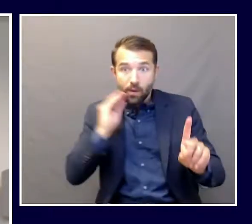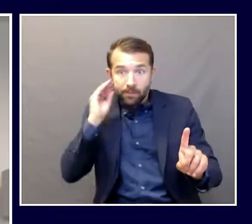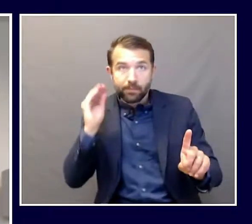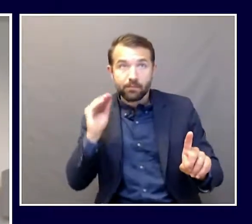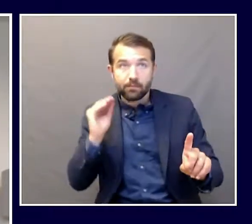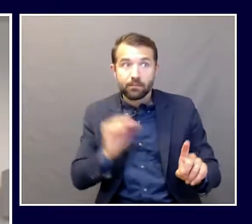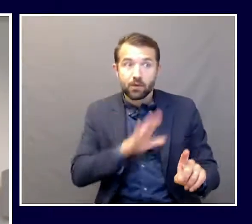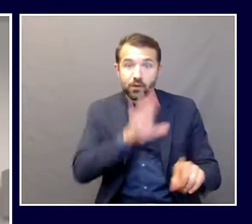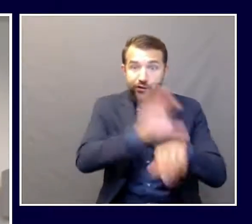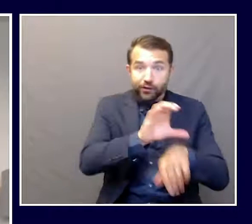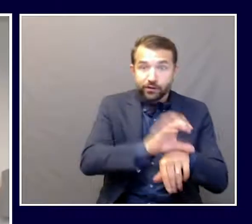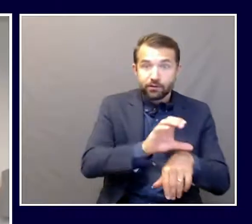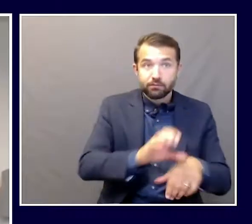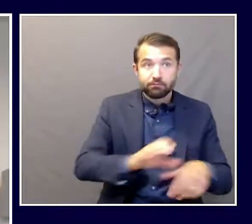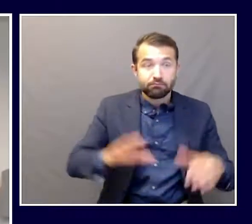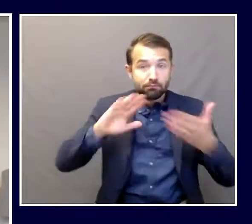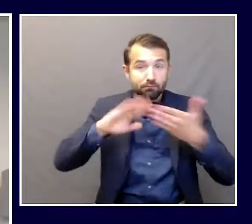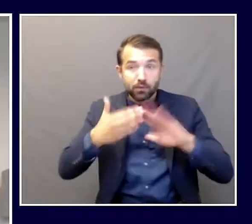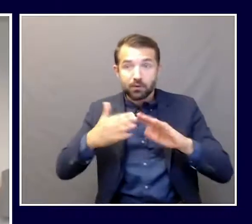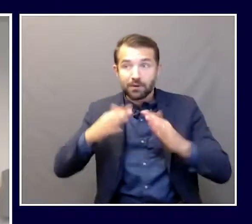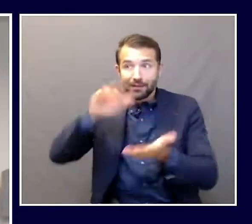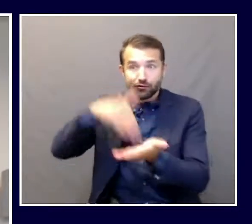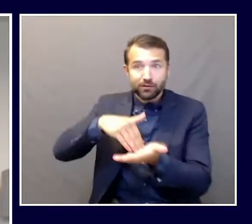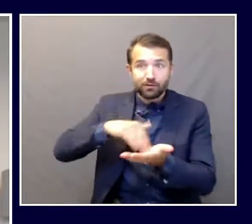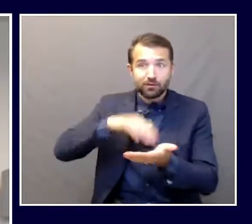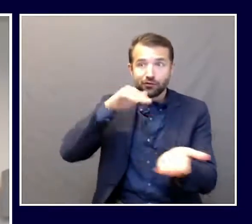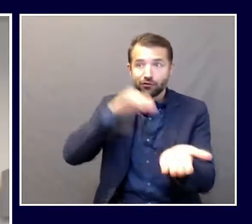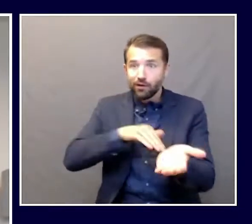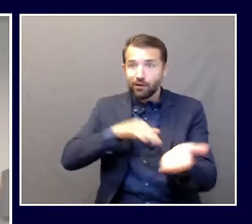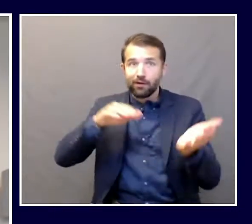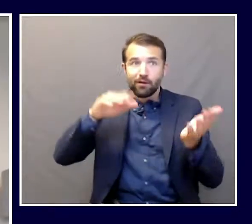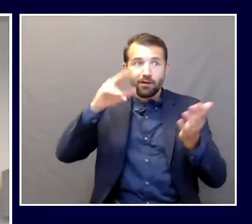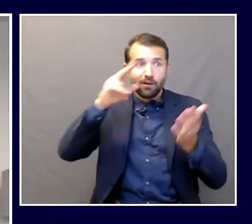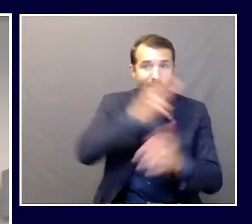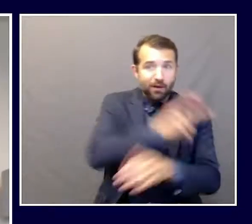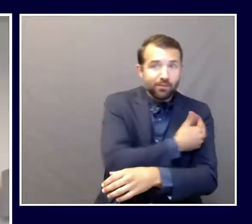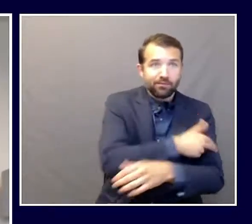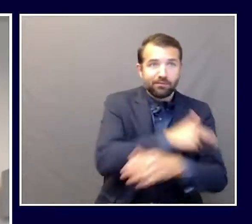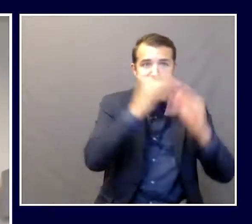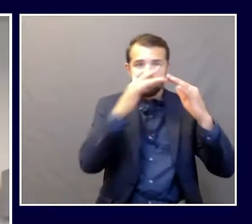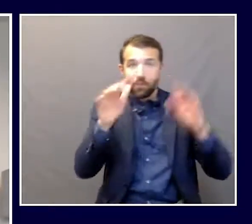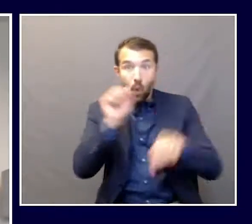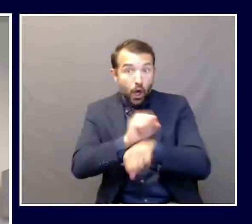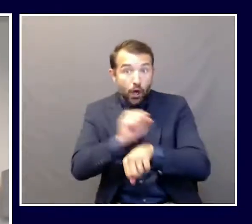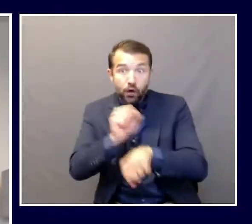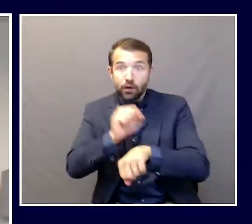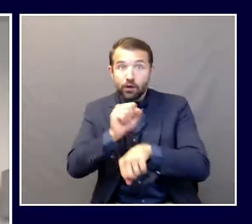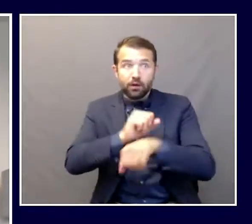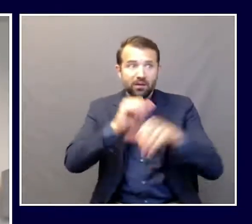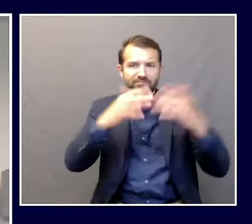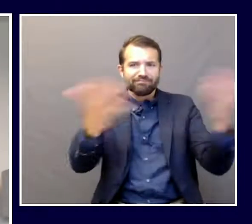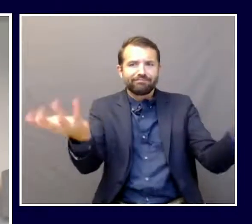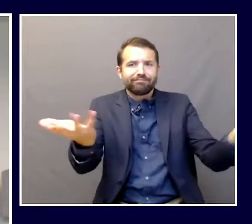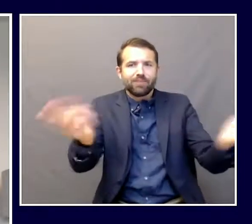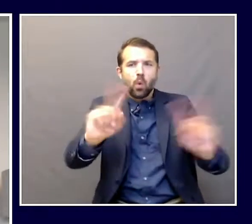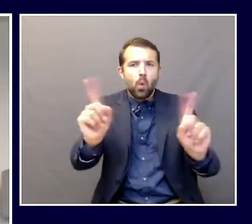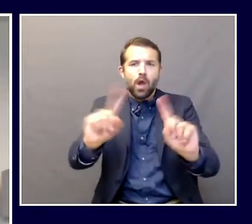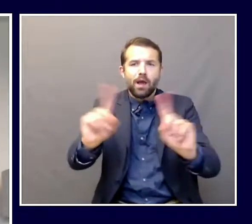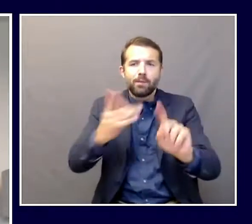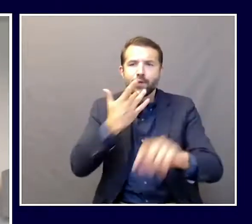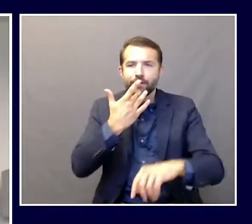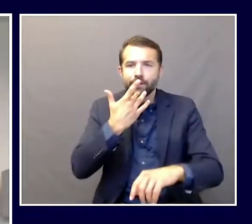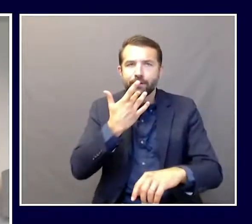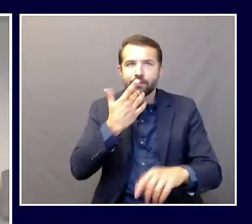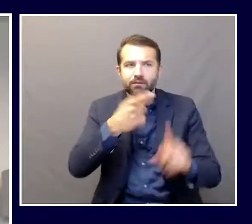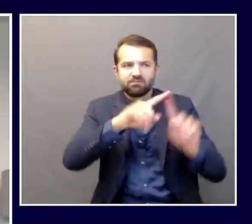broad contours, but specifics around this remaining group of folks who haven't been vaccinated. Why haven't they been vaccinated?